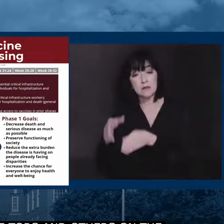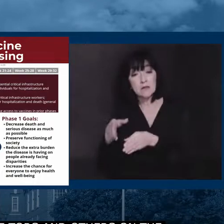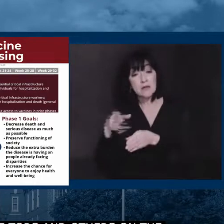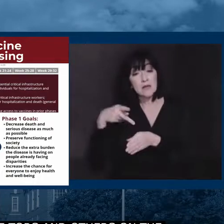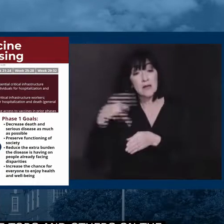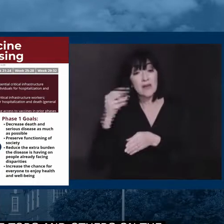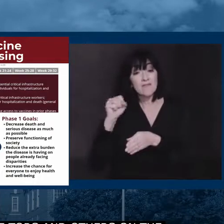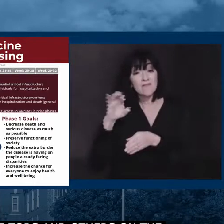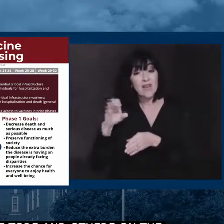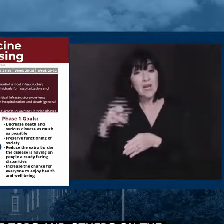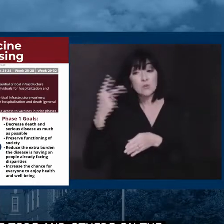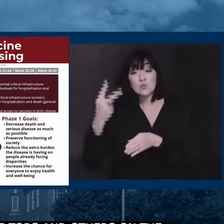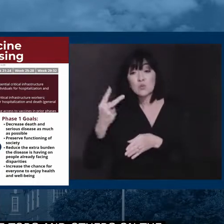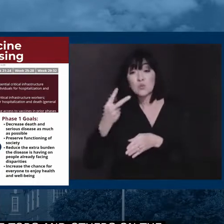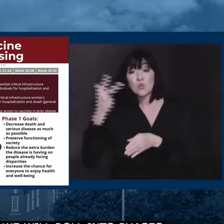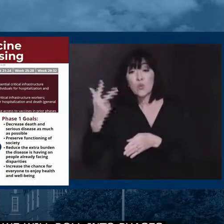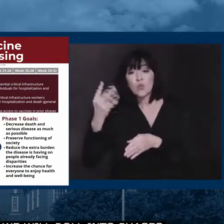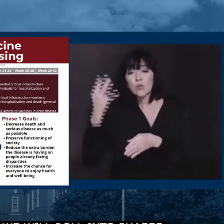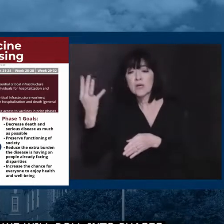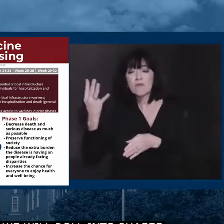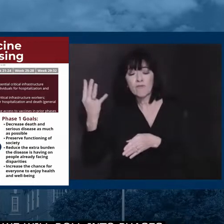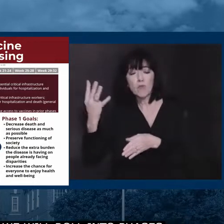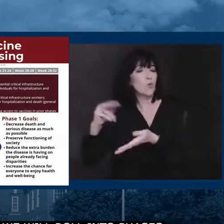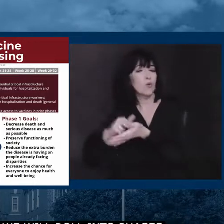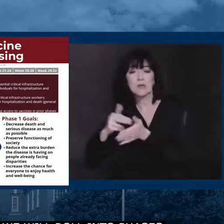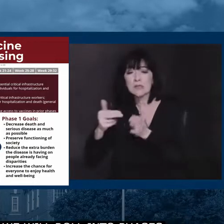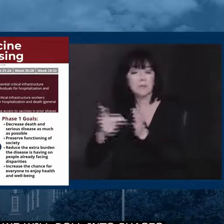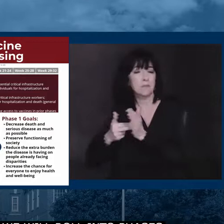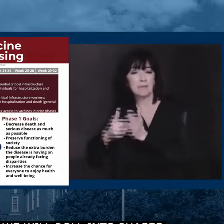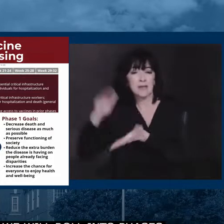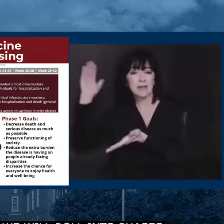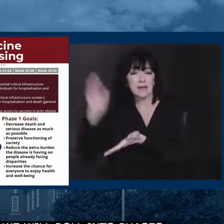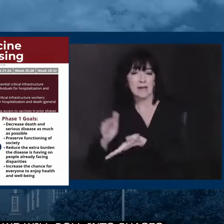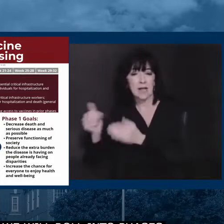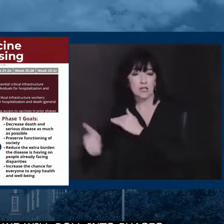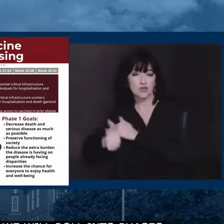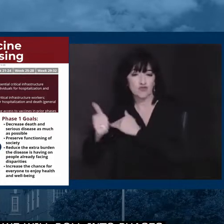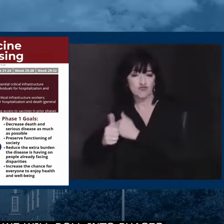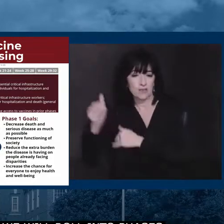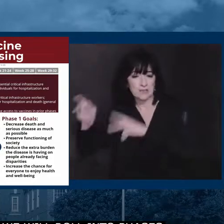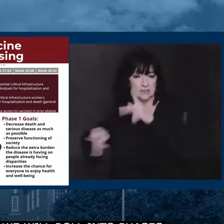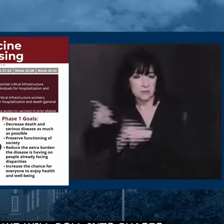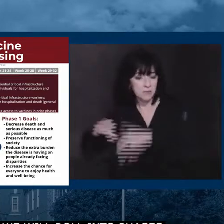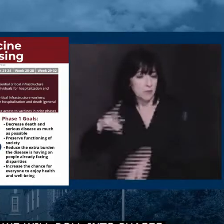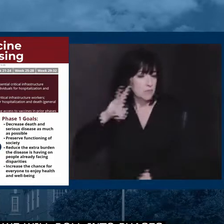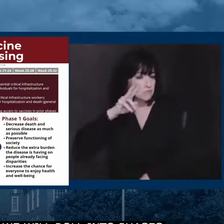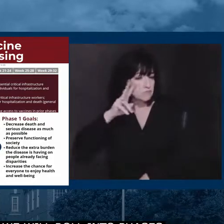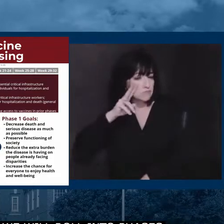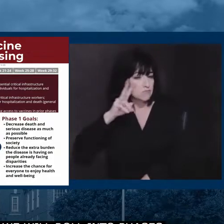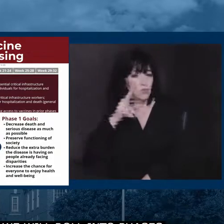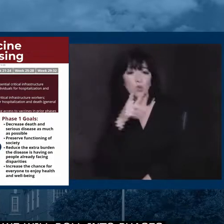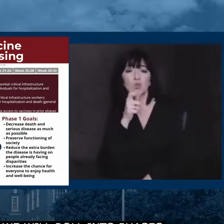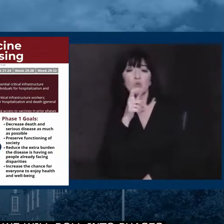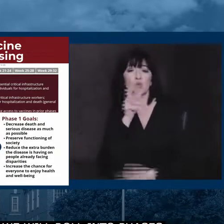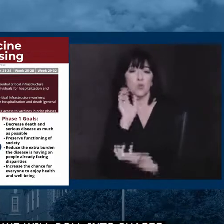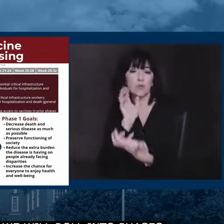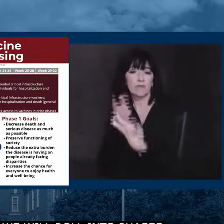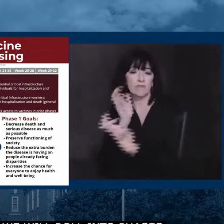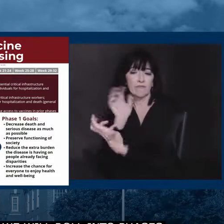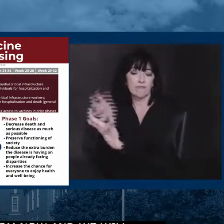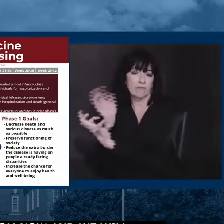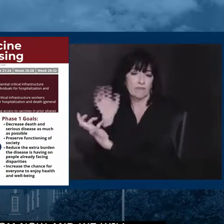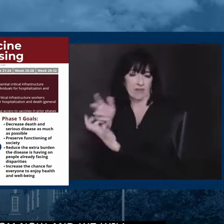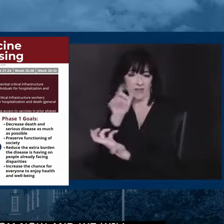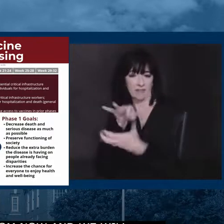3 months or so from now. And we'll continue to add more detail about who fits in those